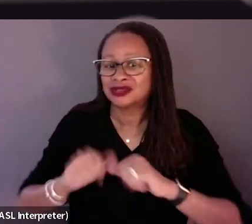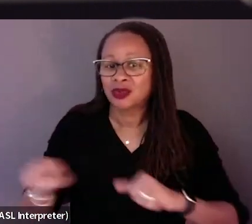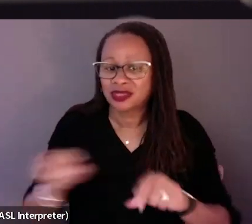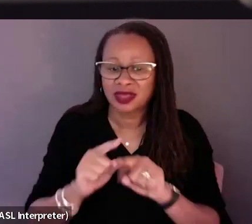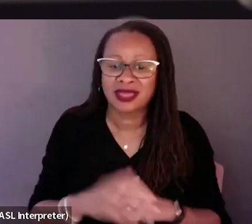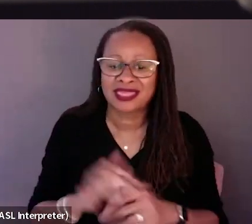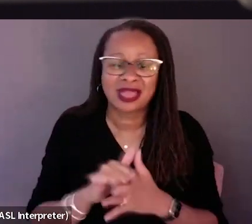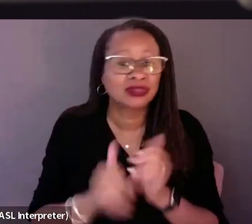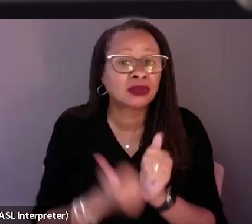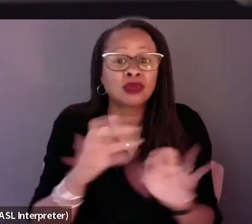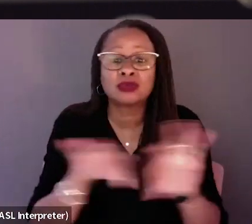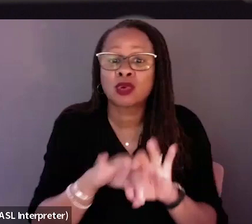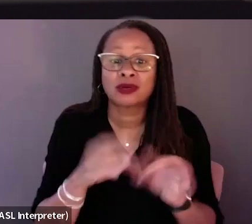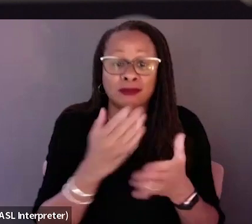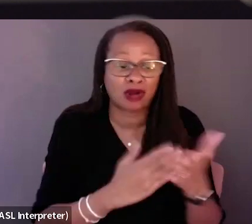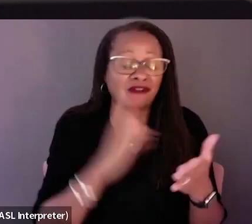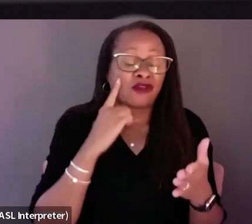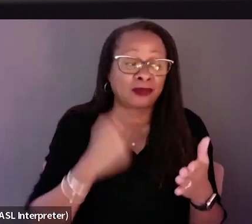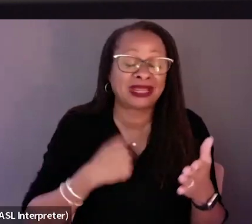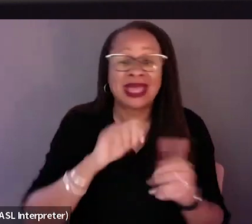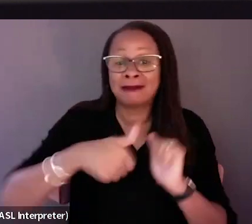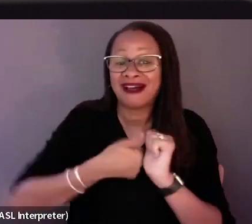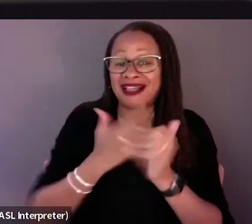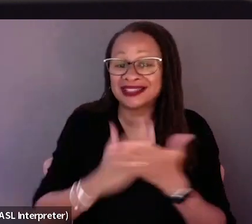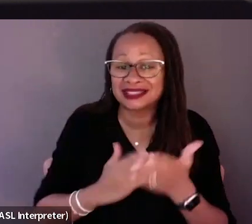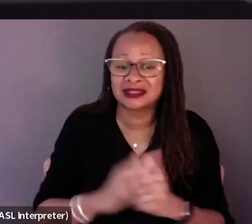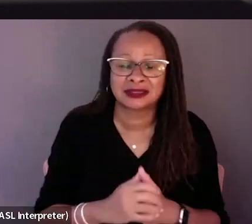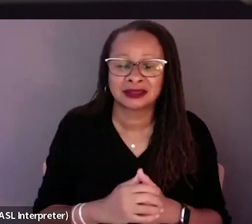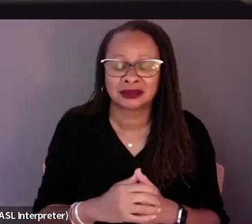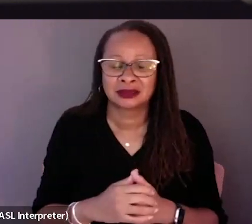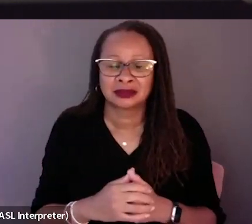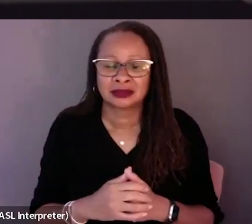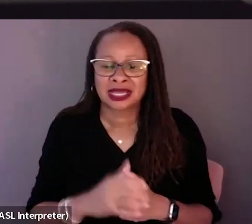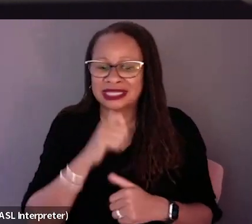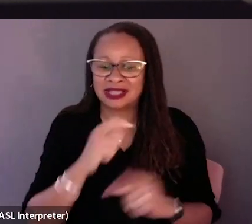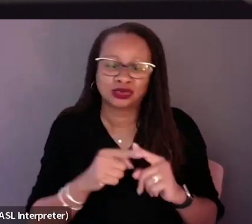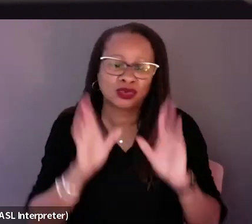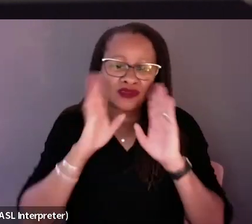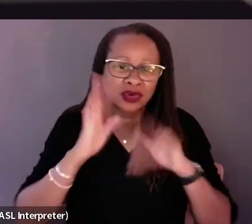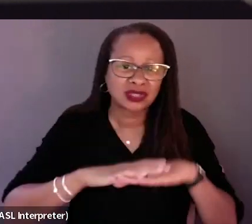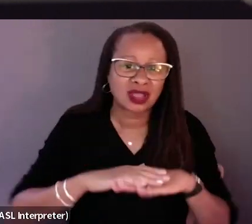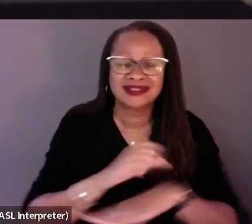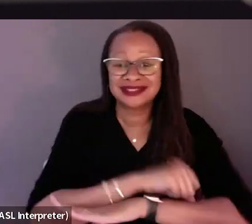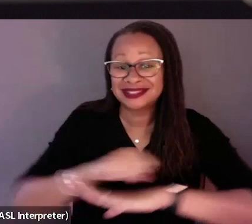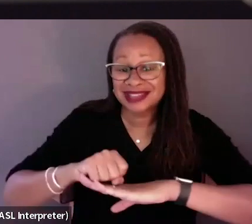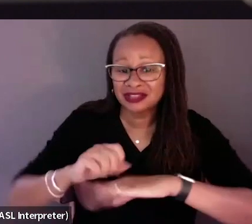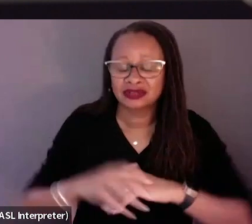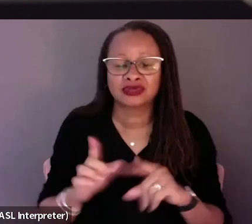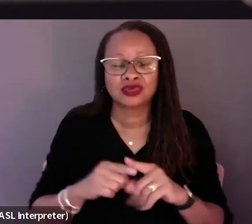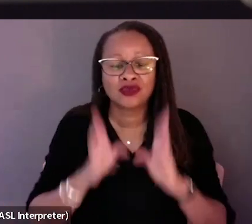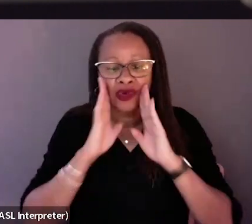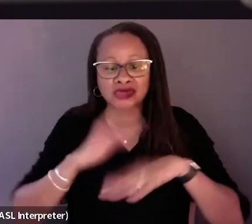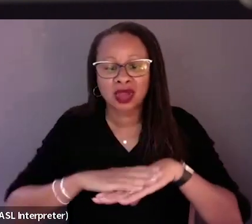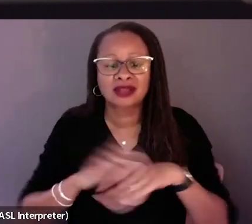was like the most important for me, in a way, that not to focus on the stage, but to focus